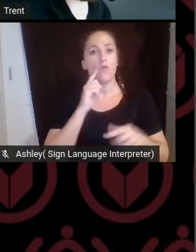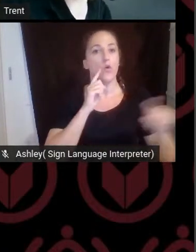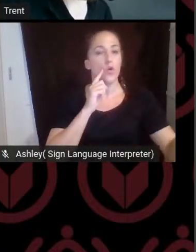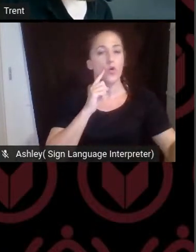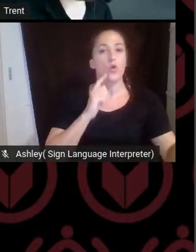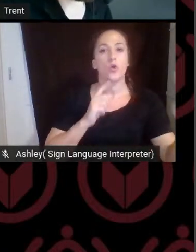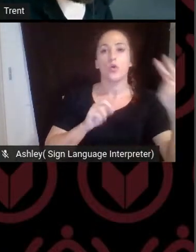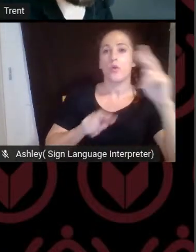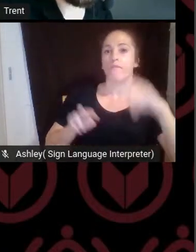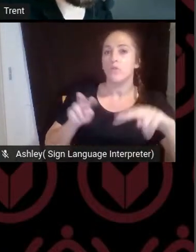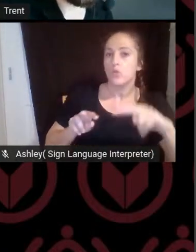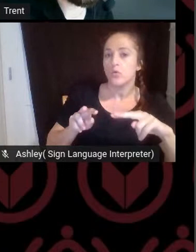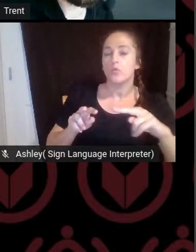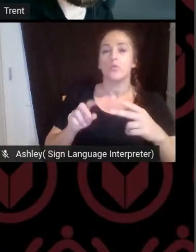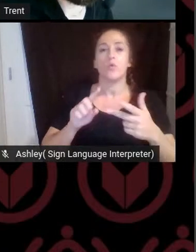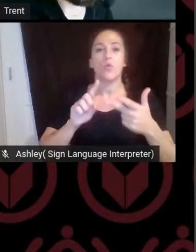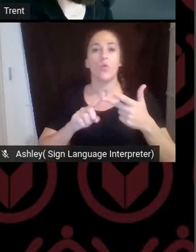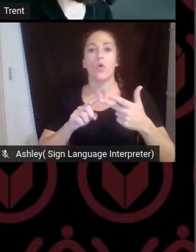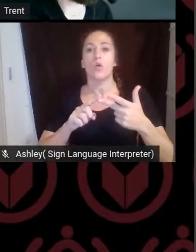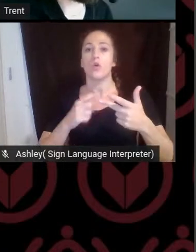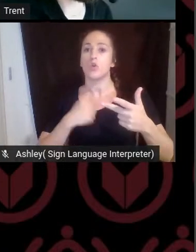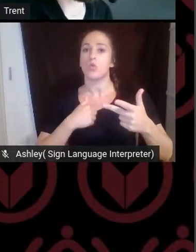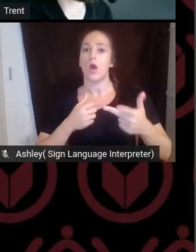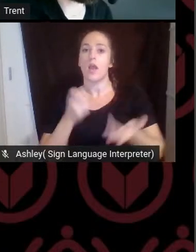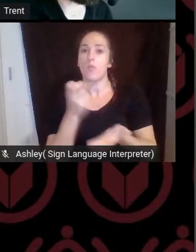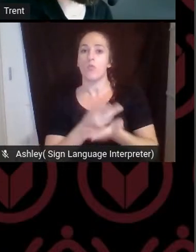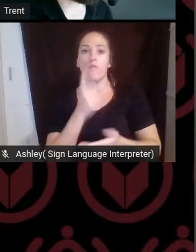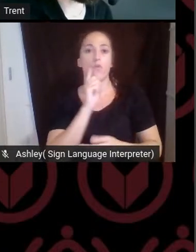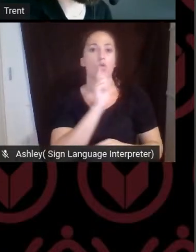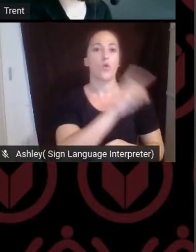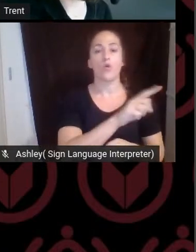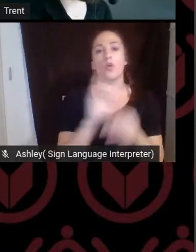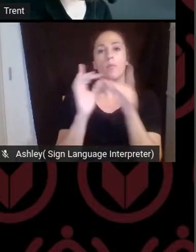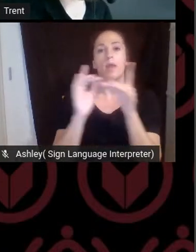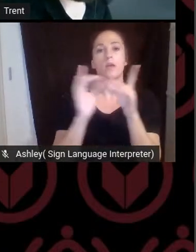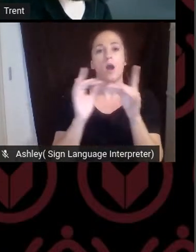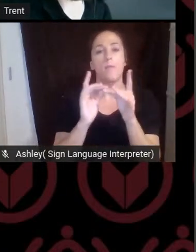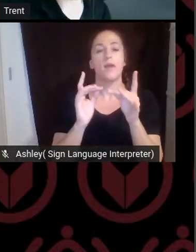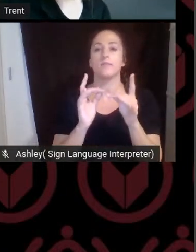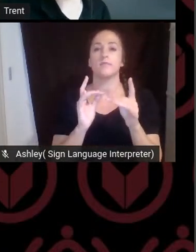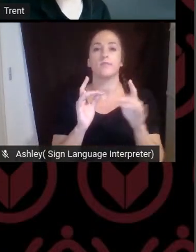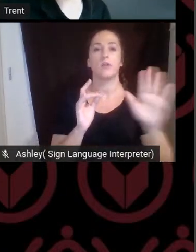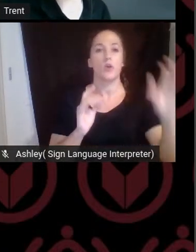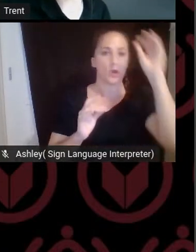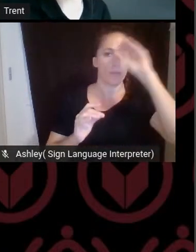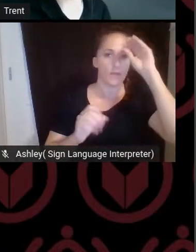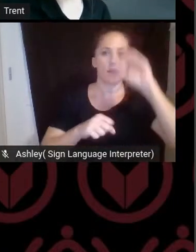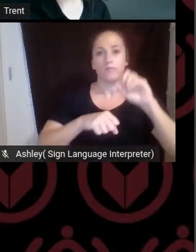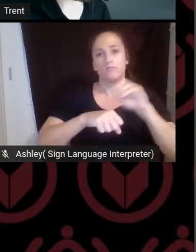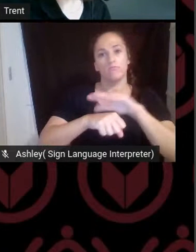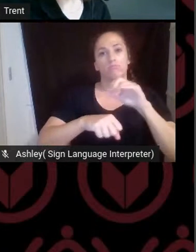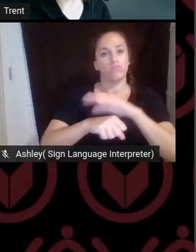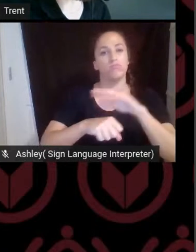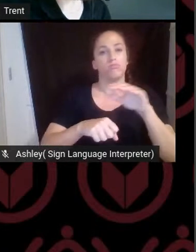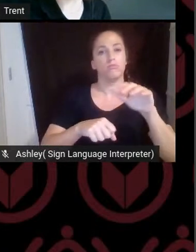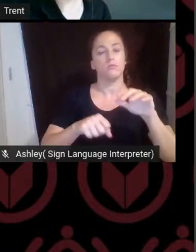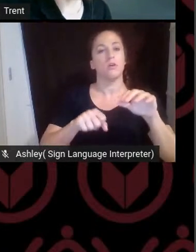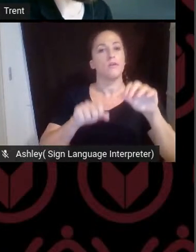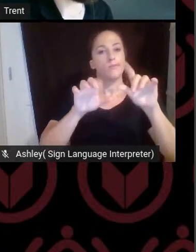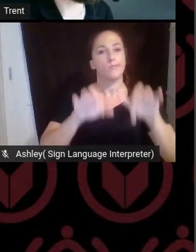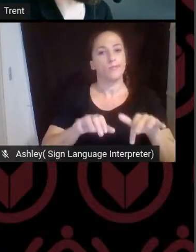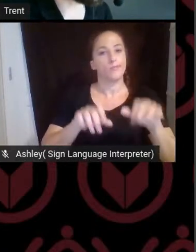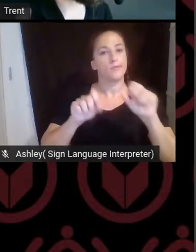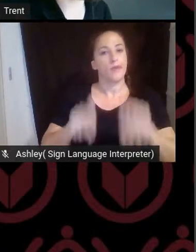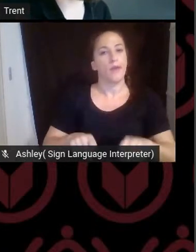make comments and suggestions? Right. So from here, and kind of using these three basic